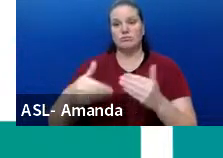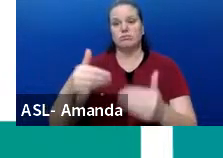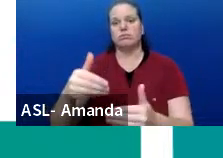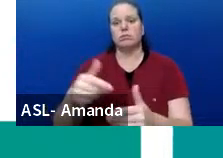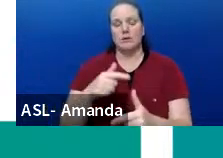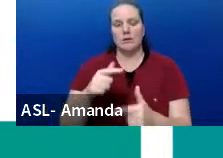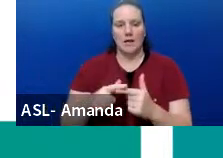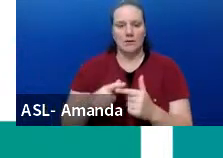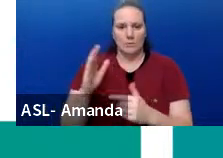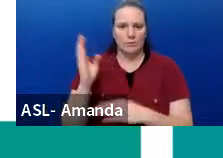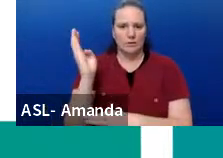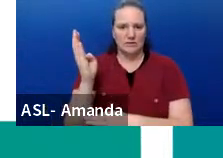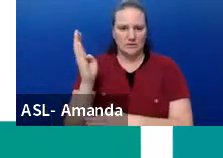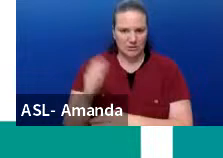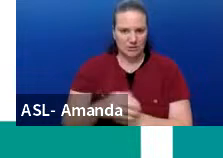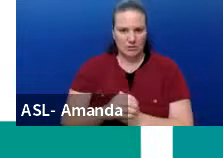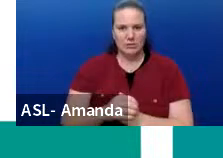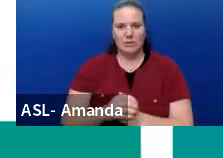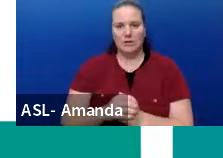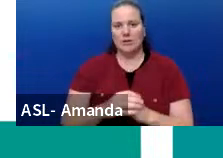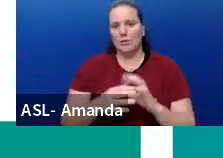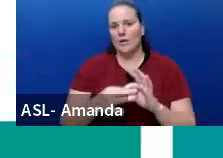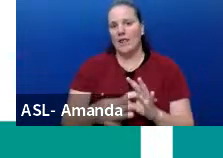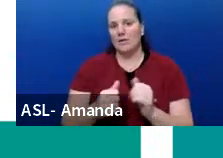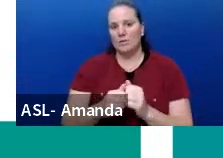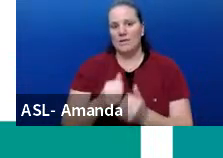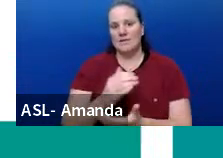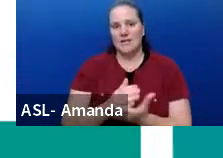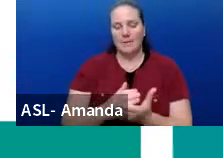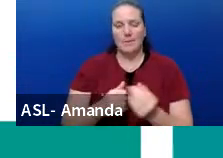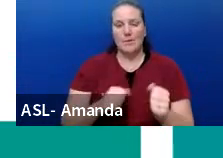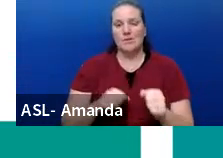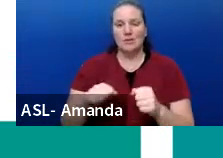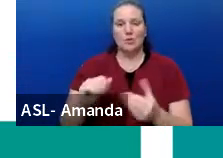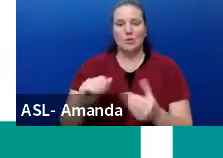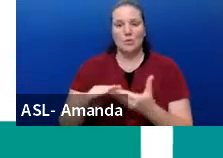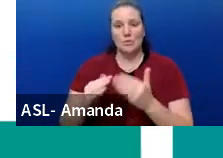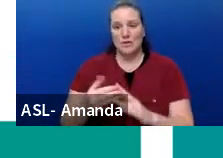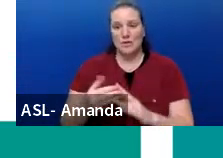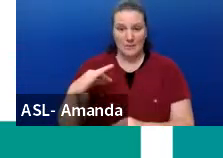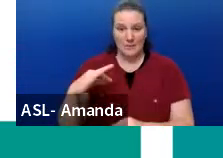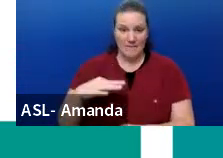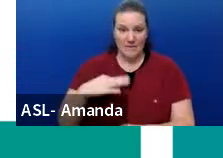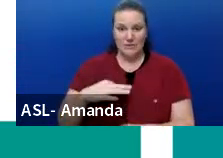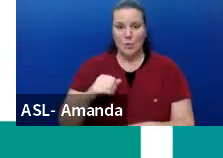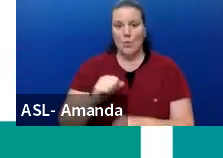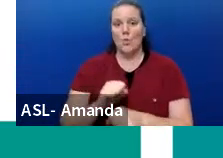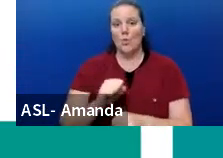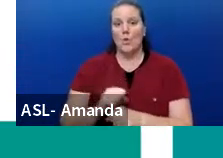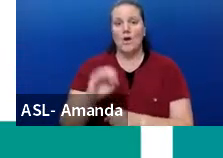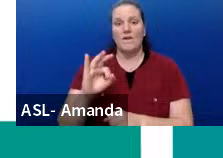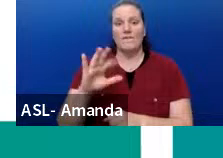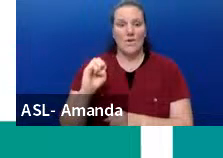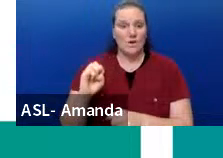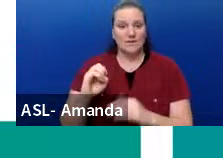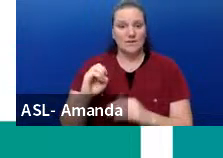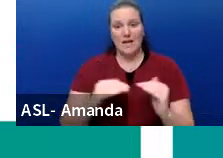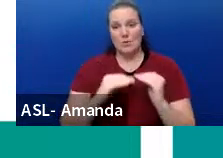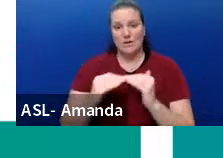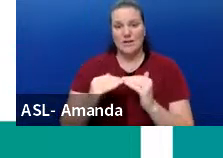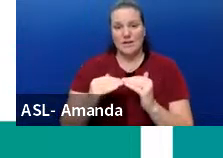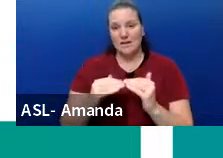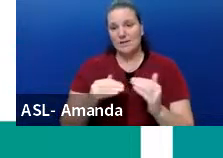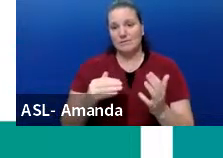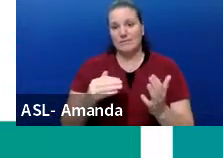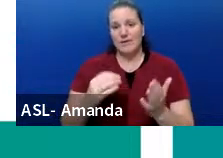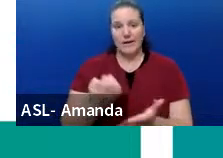will do our presentation on some of the potential community benefits in workforce equity and economic opportunity